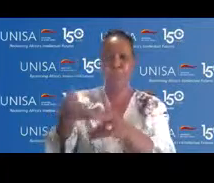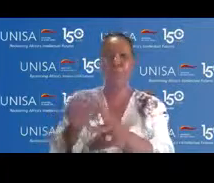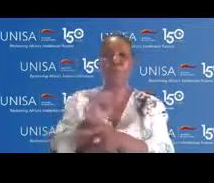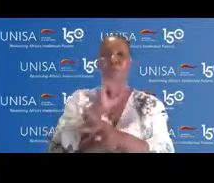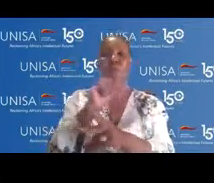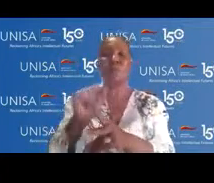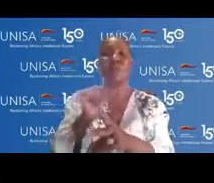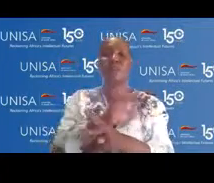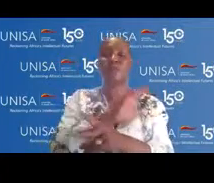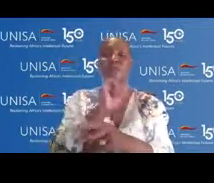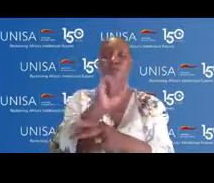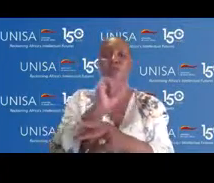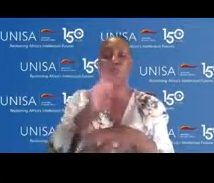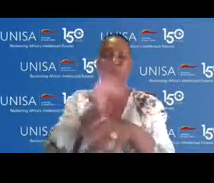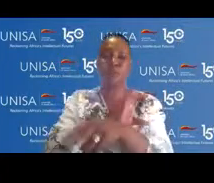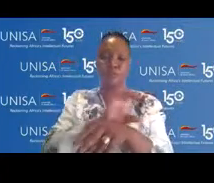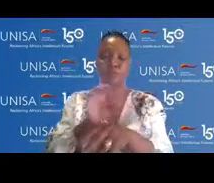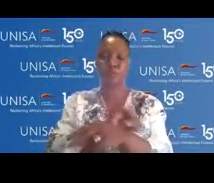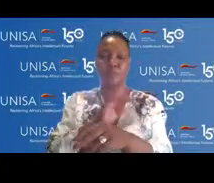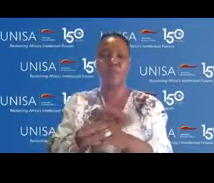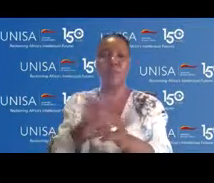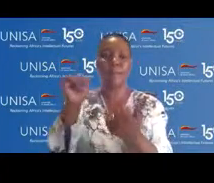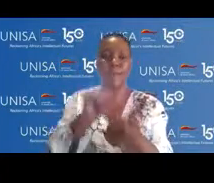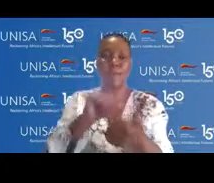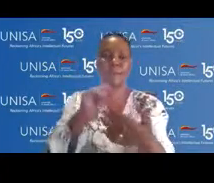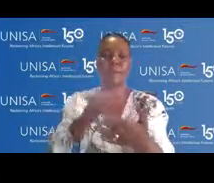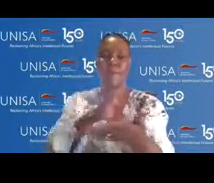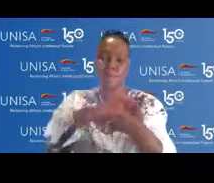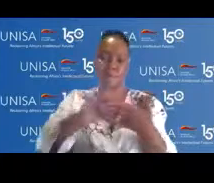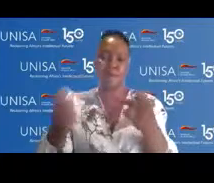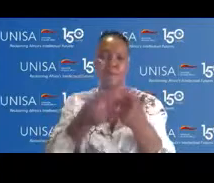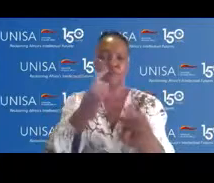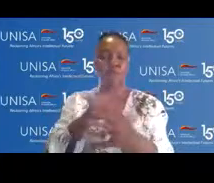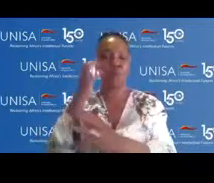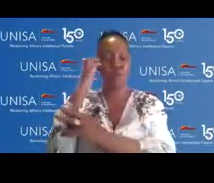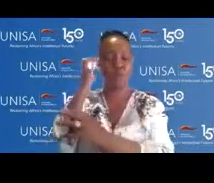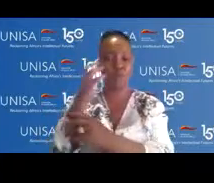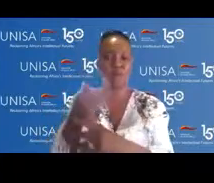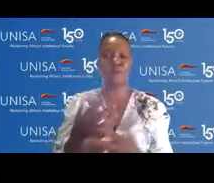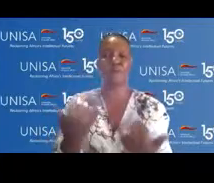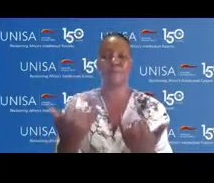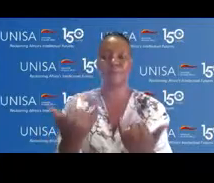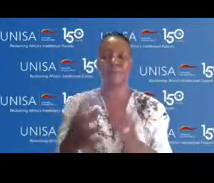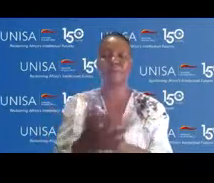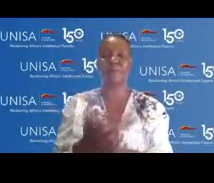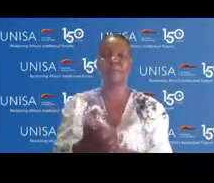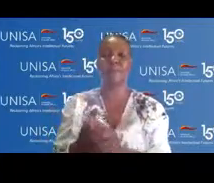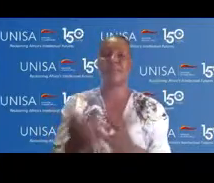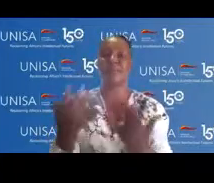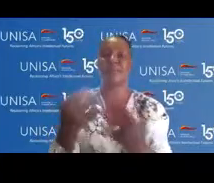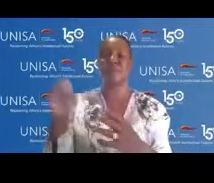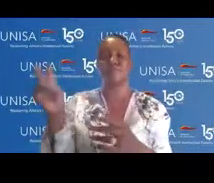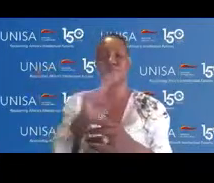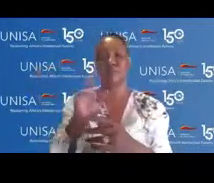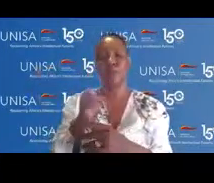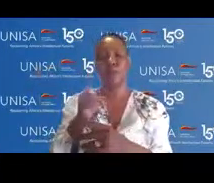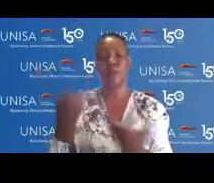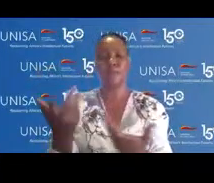them here, because now I'm looking at the files actually on my device. So let me see what else. Under